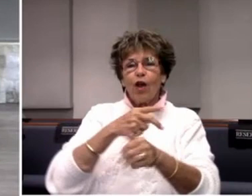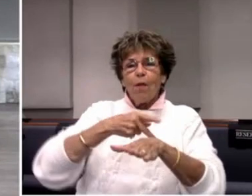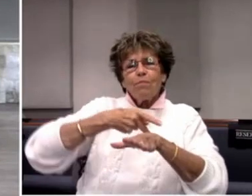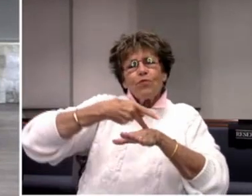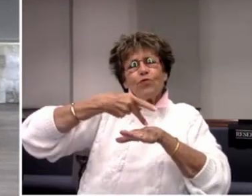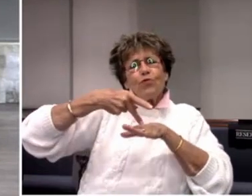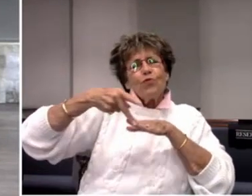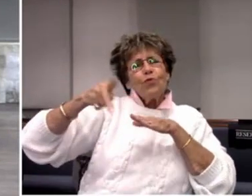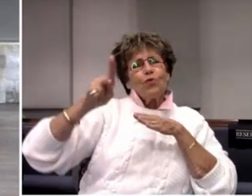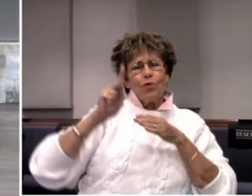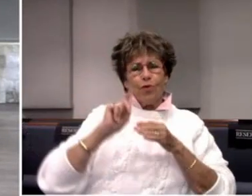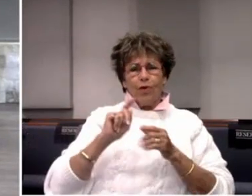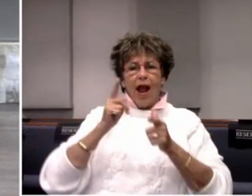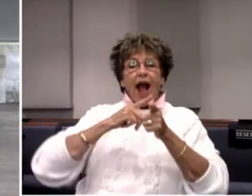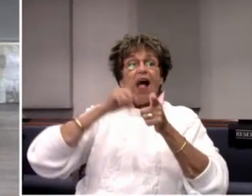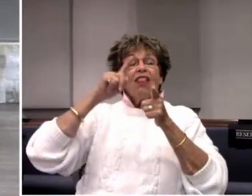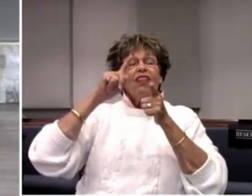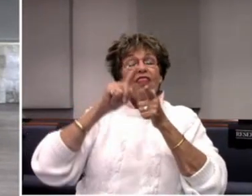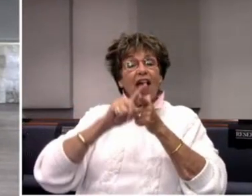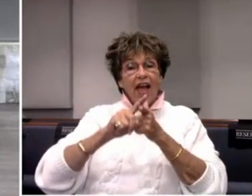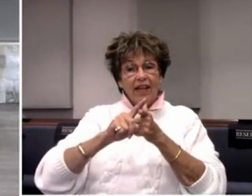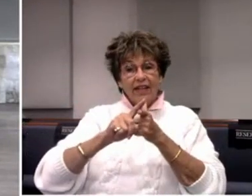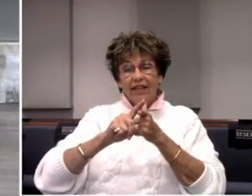pure, then